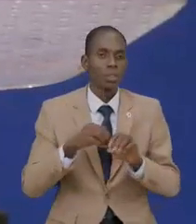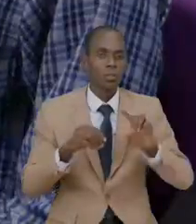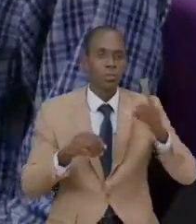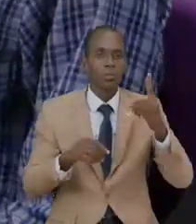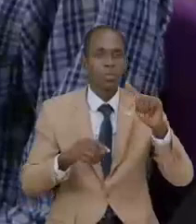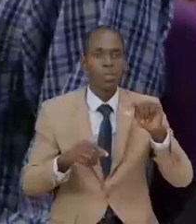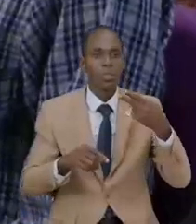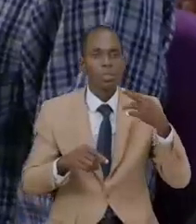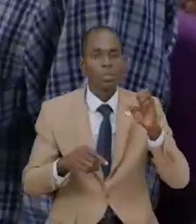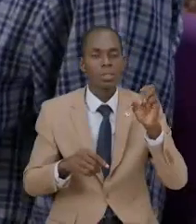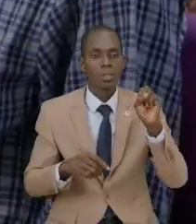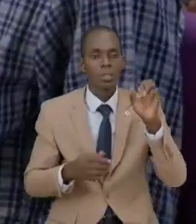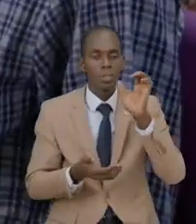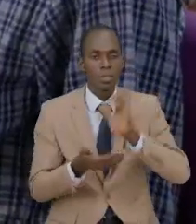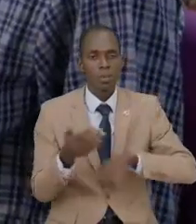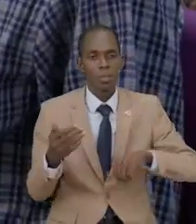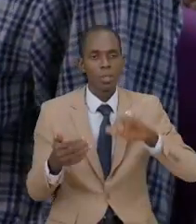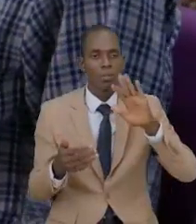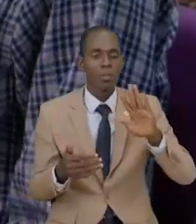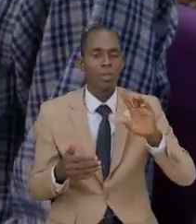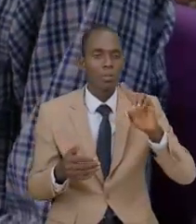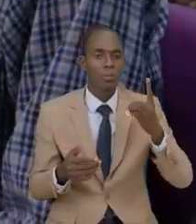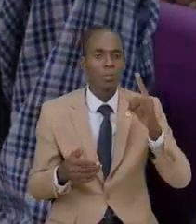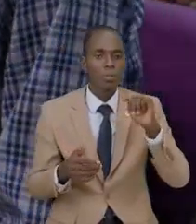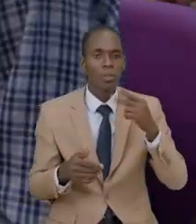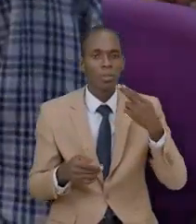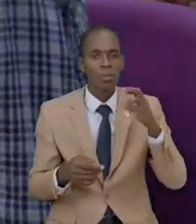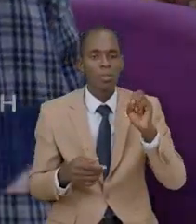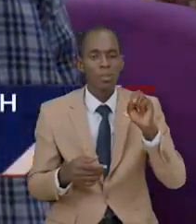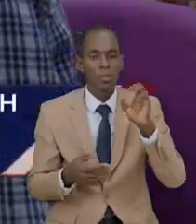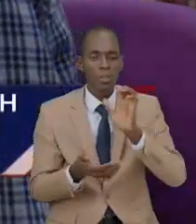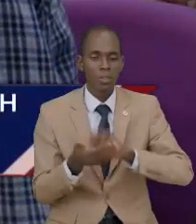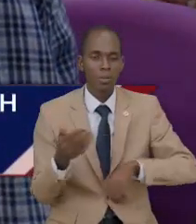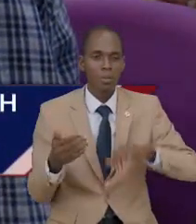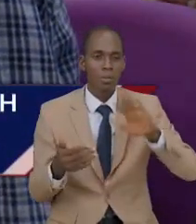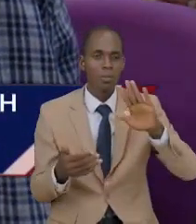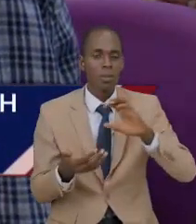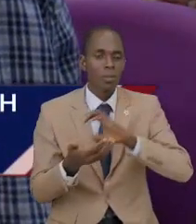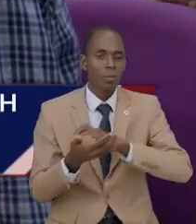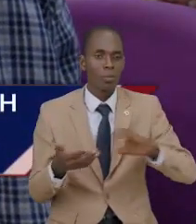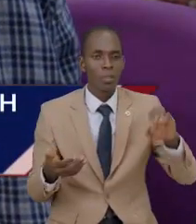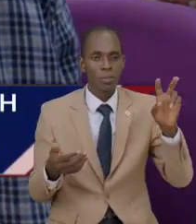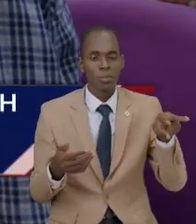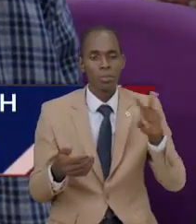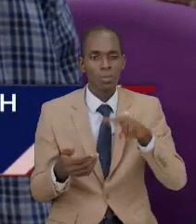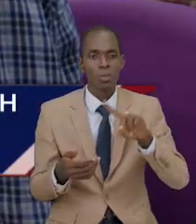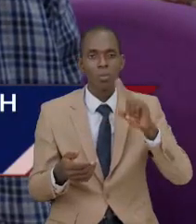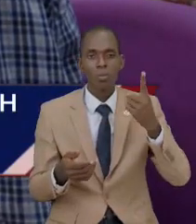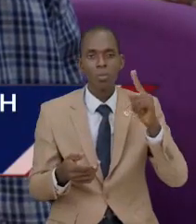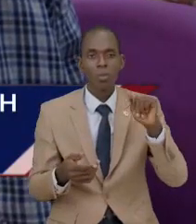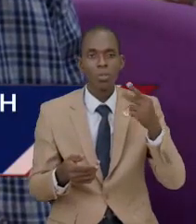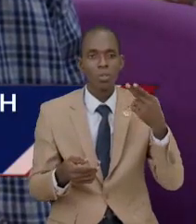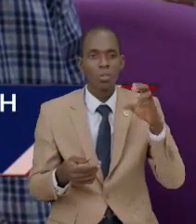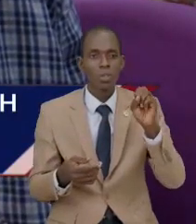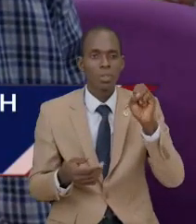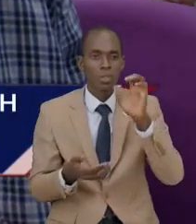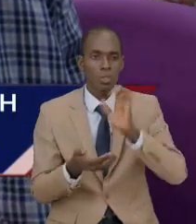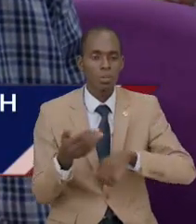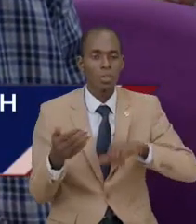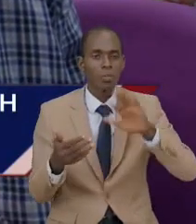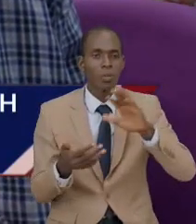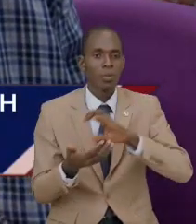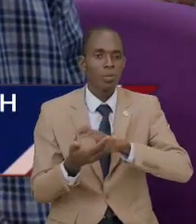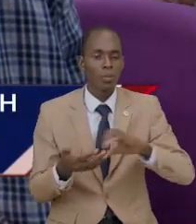Thessalonians chapter 5, reading from verse 22. 1 Thessalonians chapter 5,